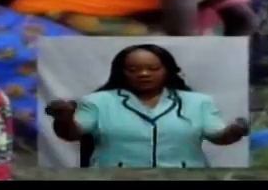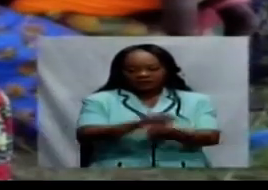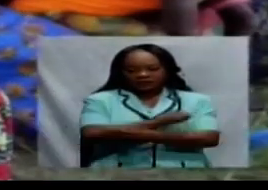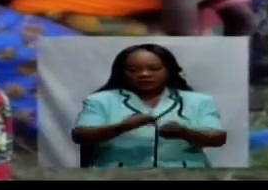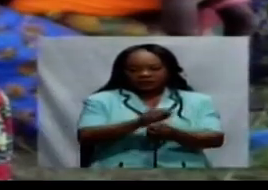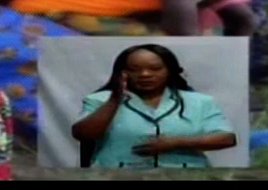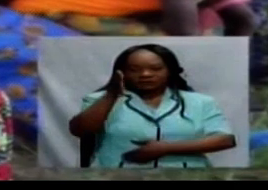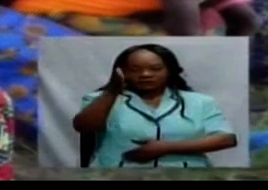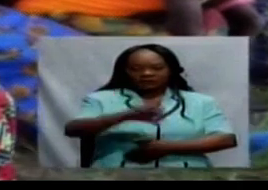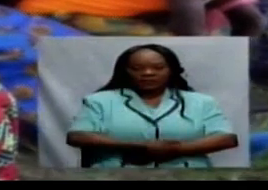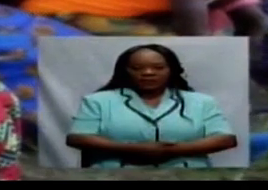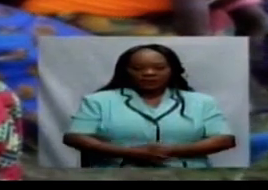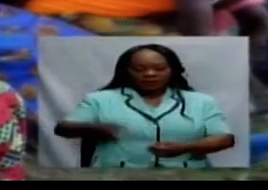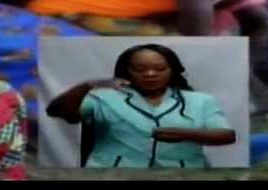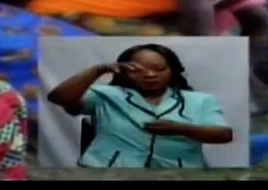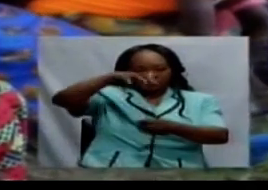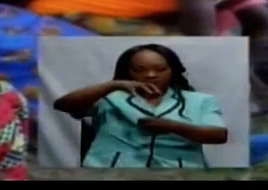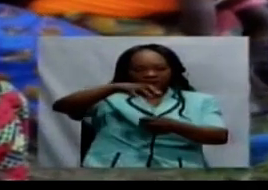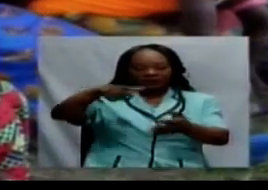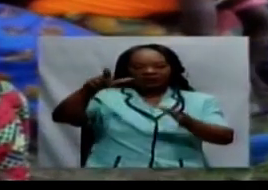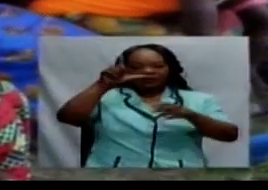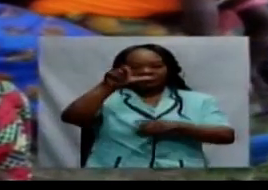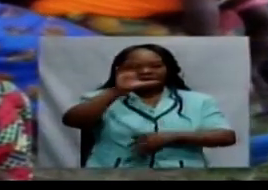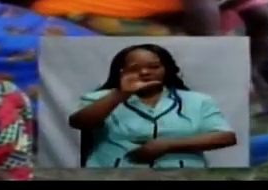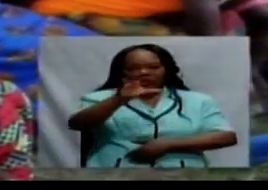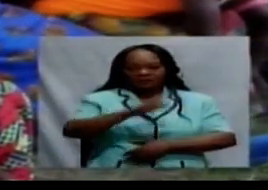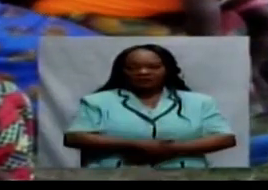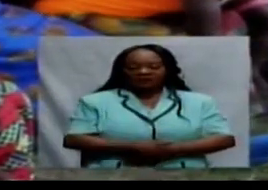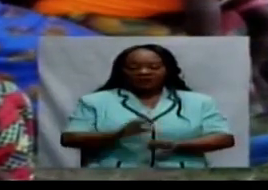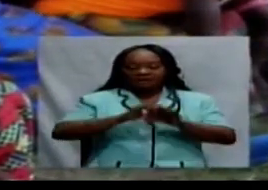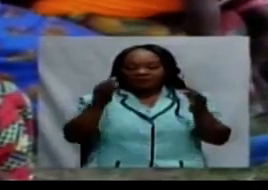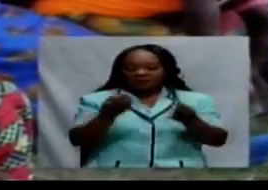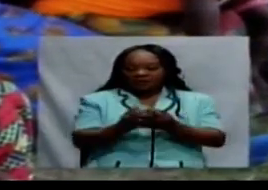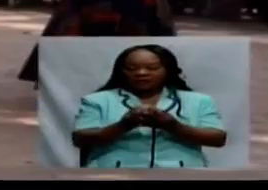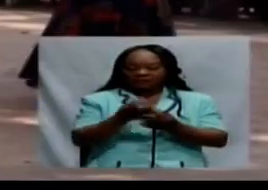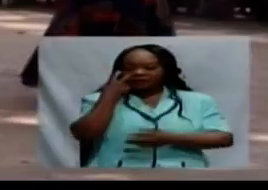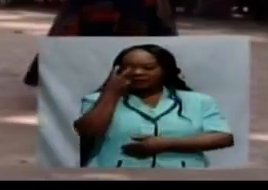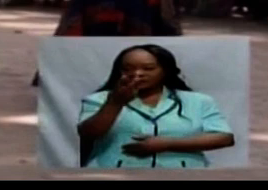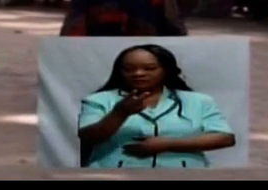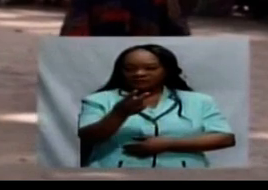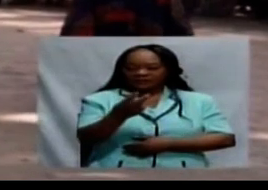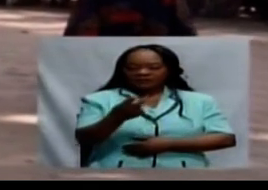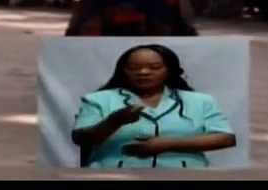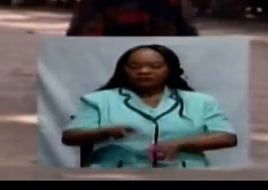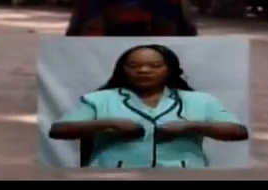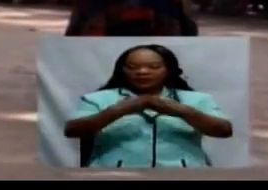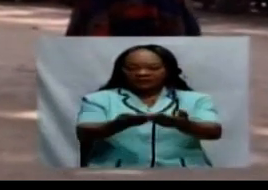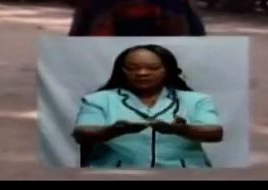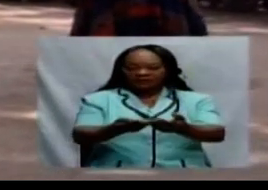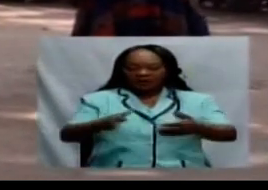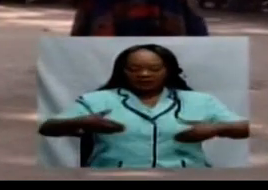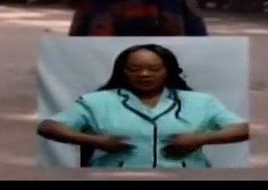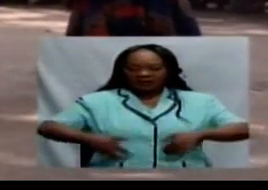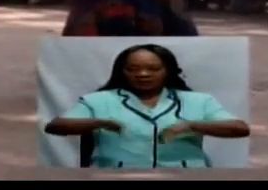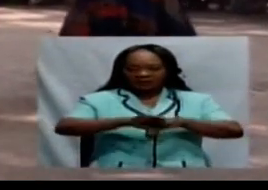A local NGO, however, is also in Rapula Province to sensitize families on the dangers of early child marriages and is